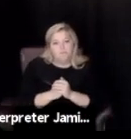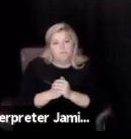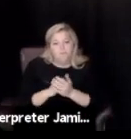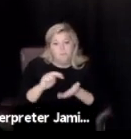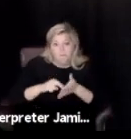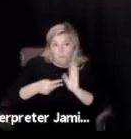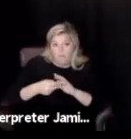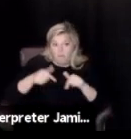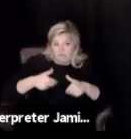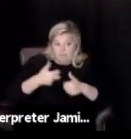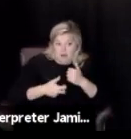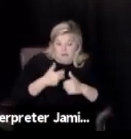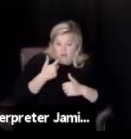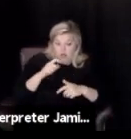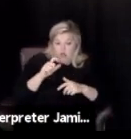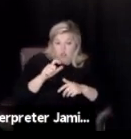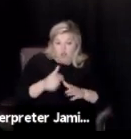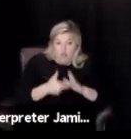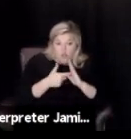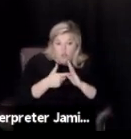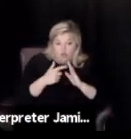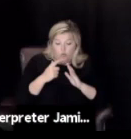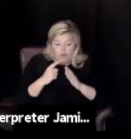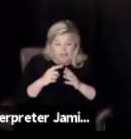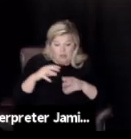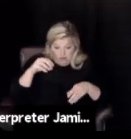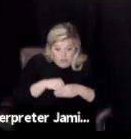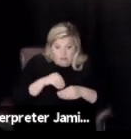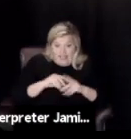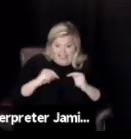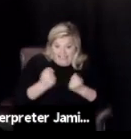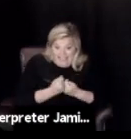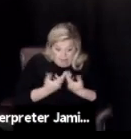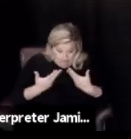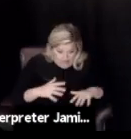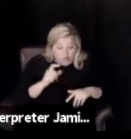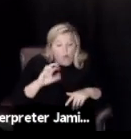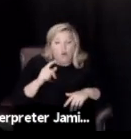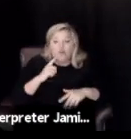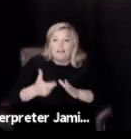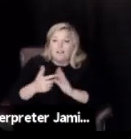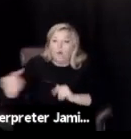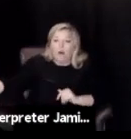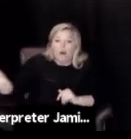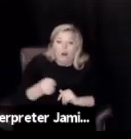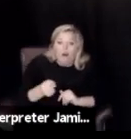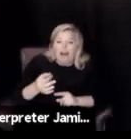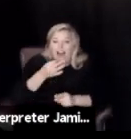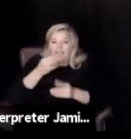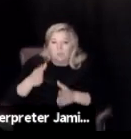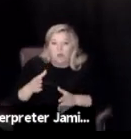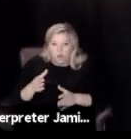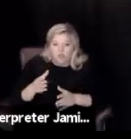the inside? Shall we go get experts from the outside? Who are those experts? Where can we find them? If